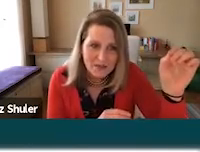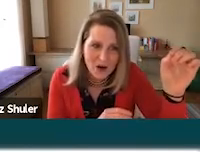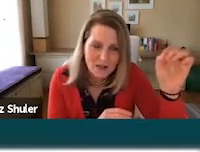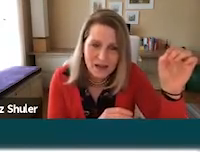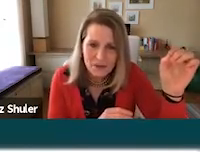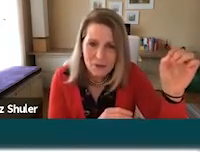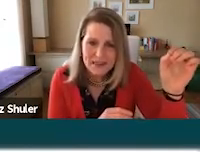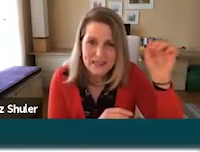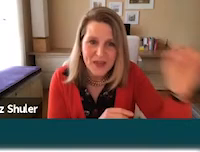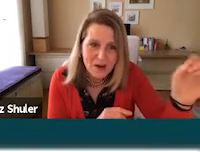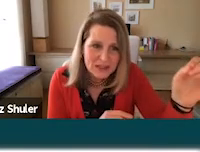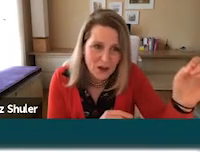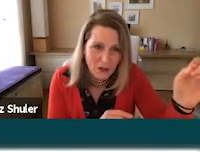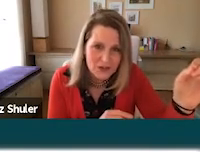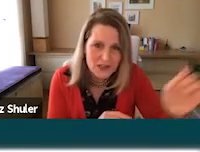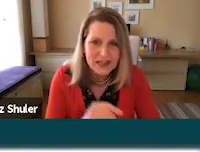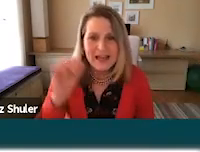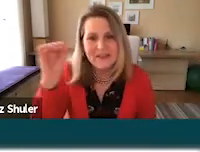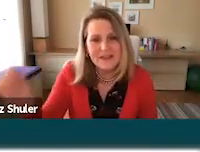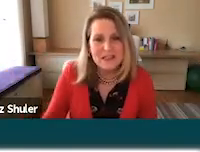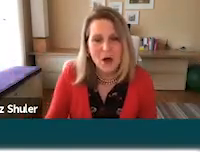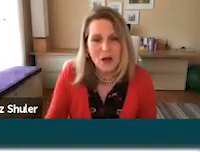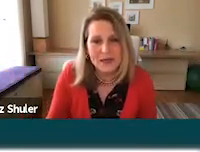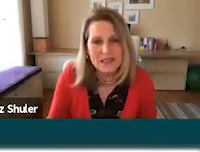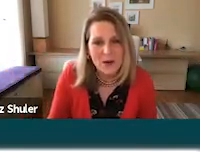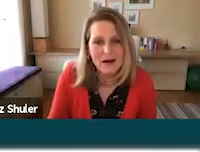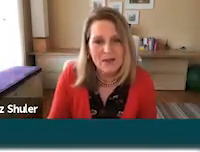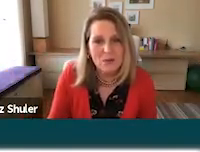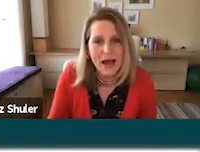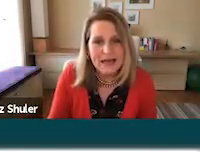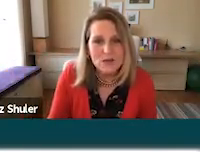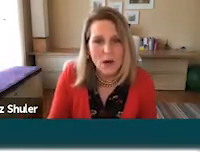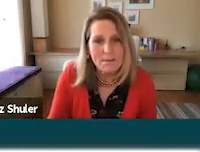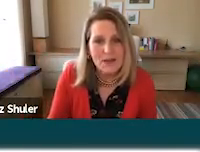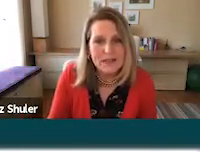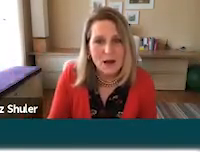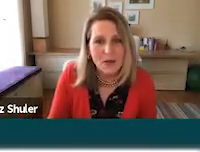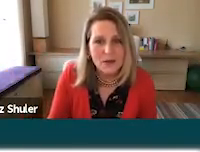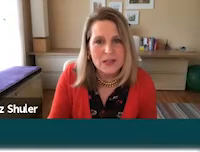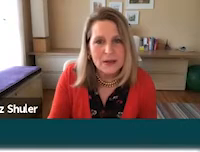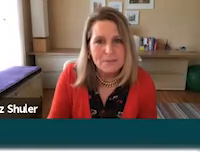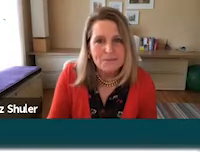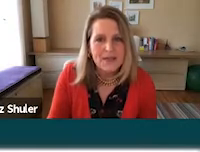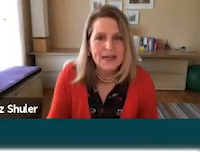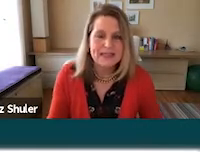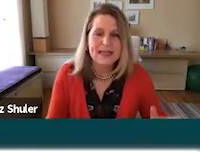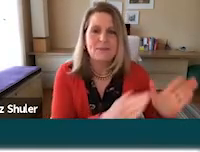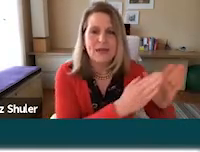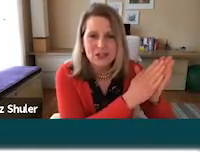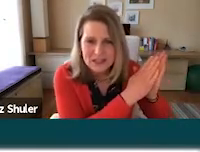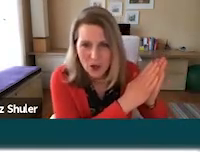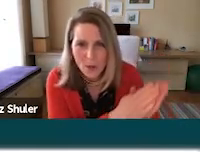dot on the far left that represents $1,000. And then the small green square on the right is $1 million. And then